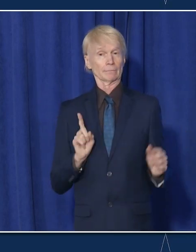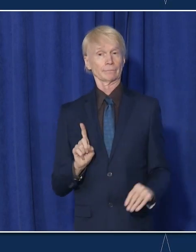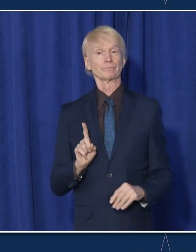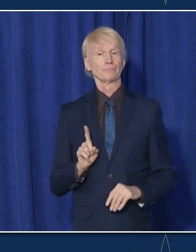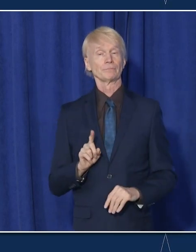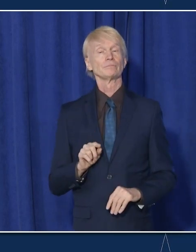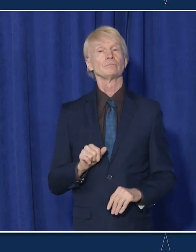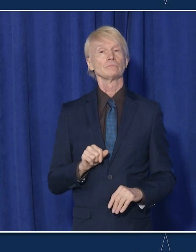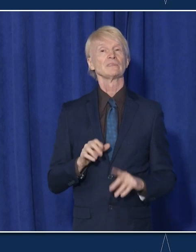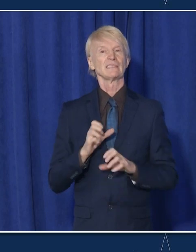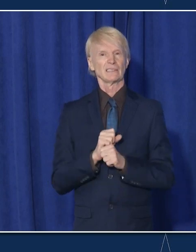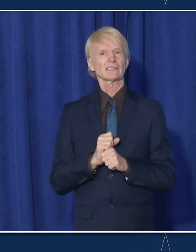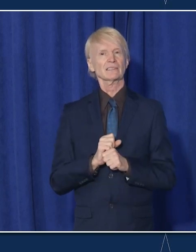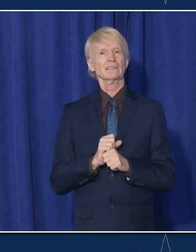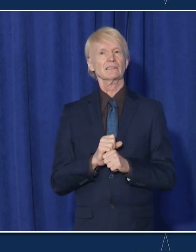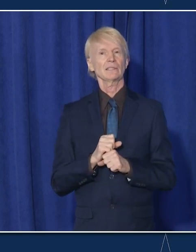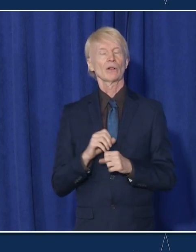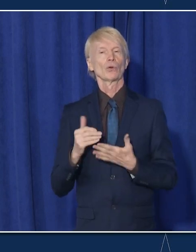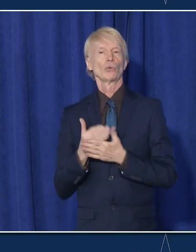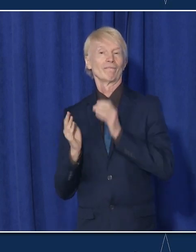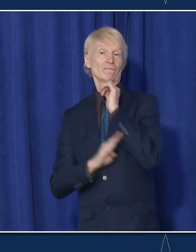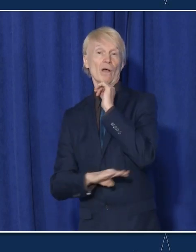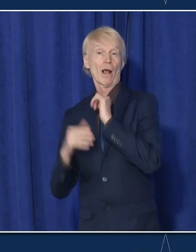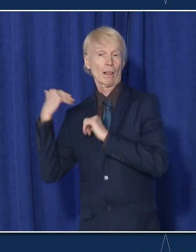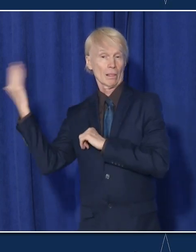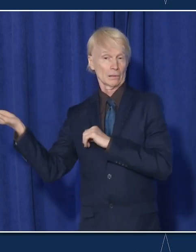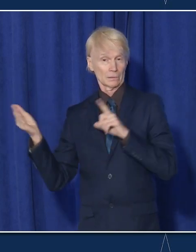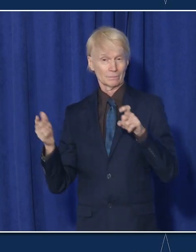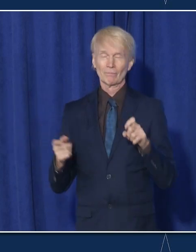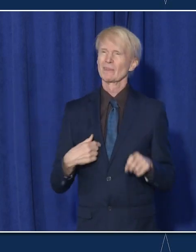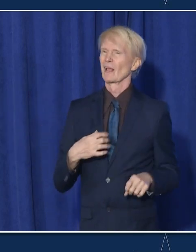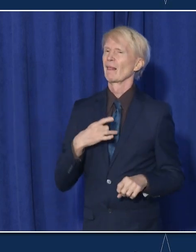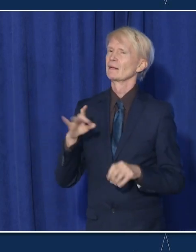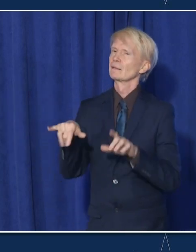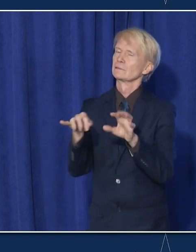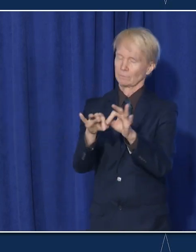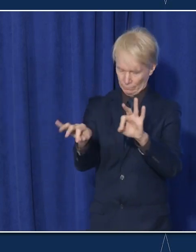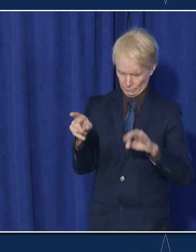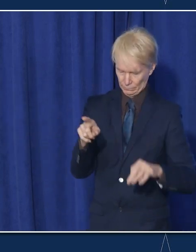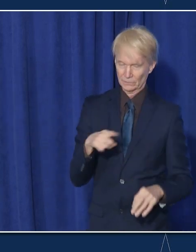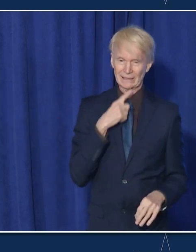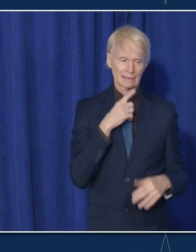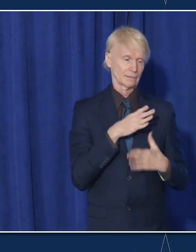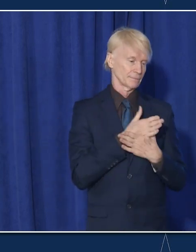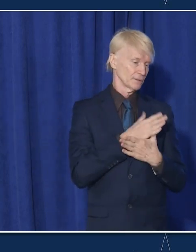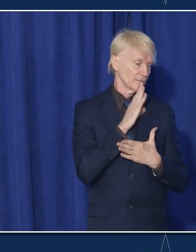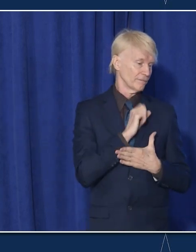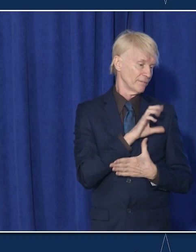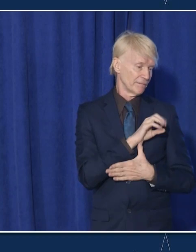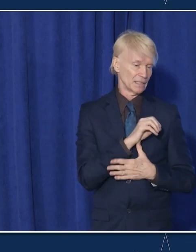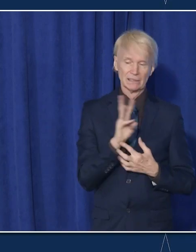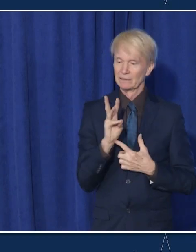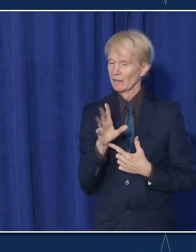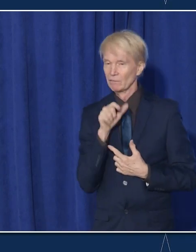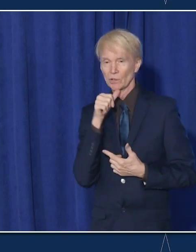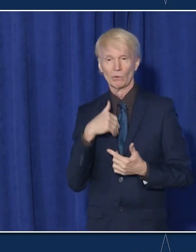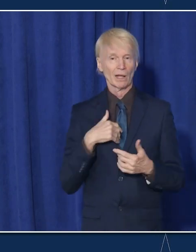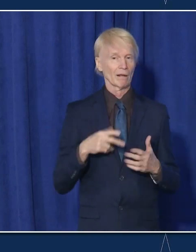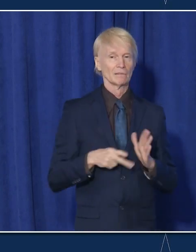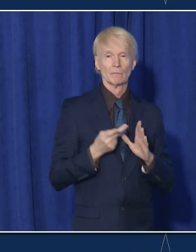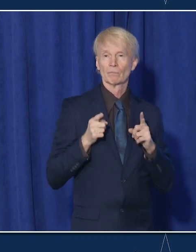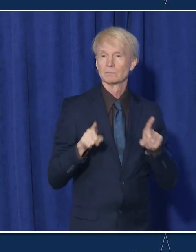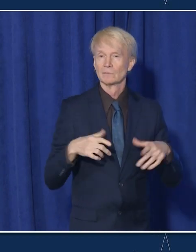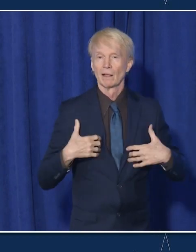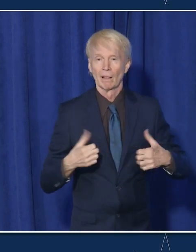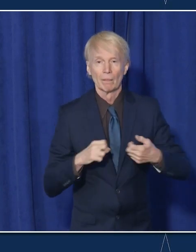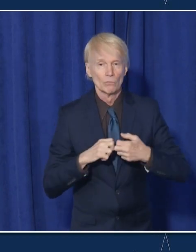that different dose in the fall? Yeah, well, I like the way you put that. If you're, sort of between 50 and 65, you don't have the underlying conditions.